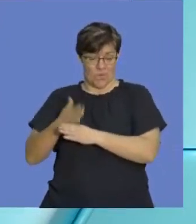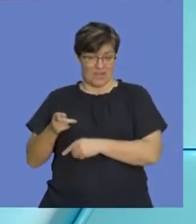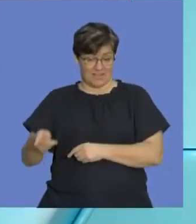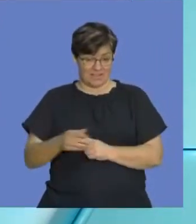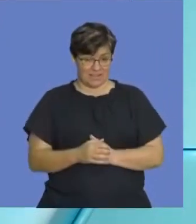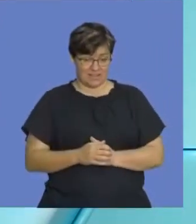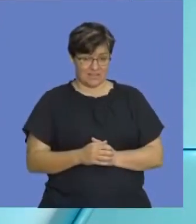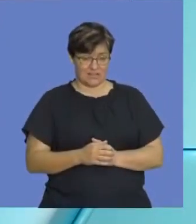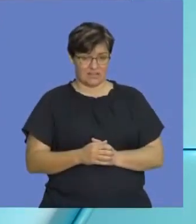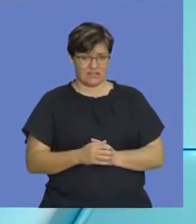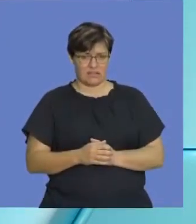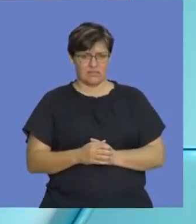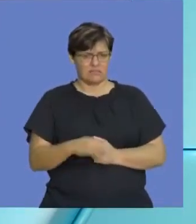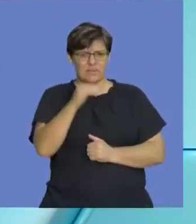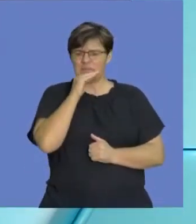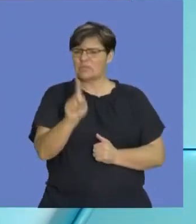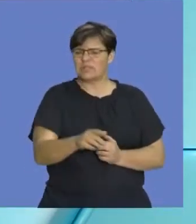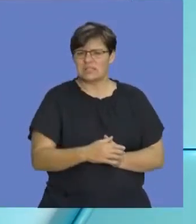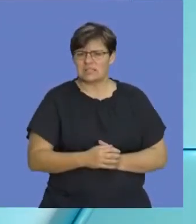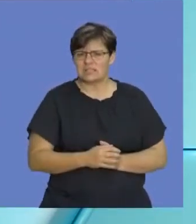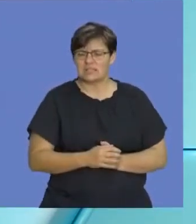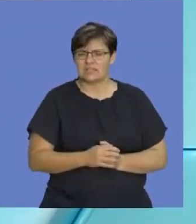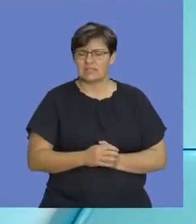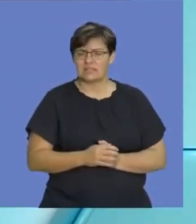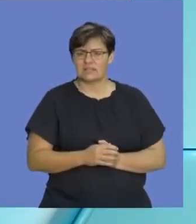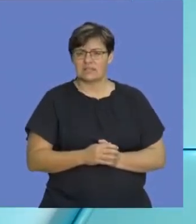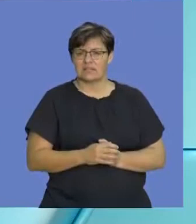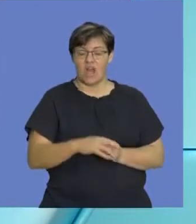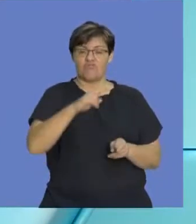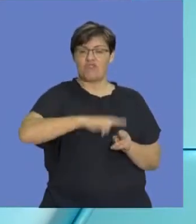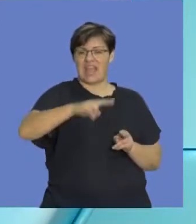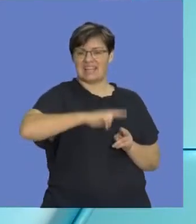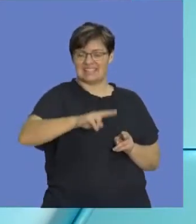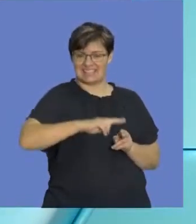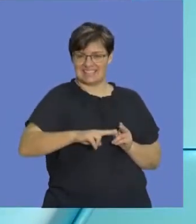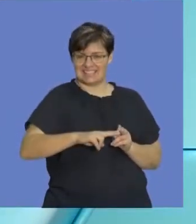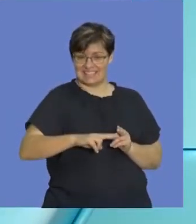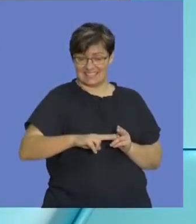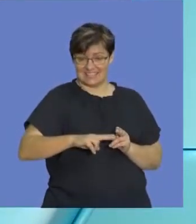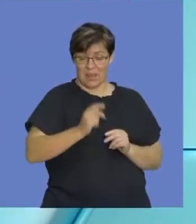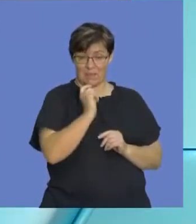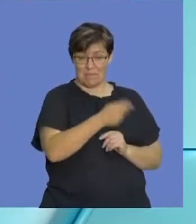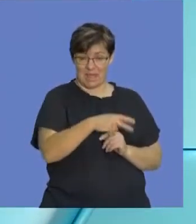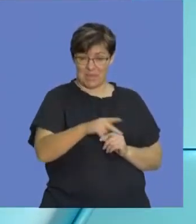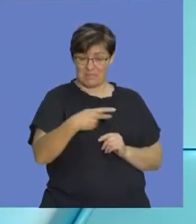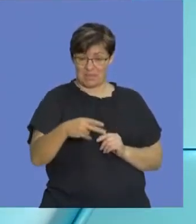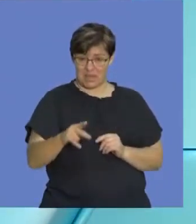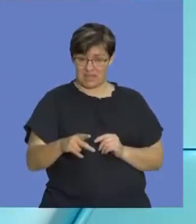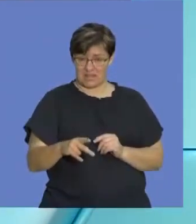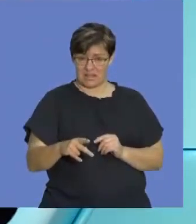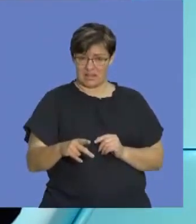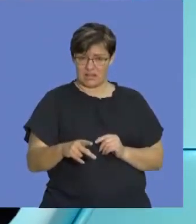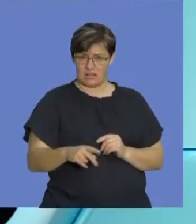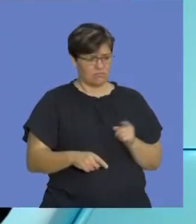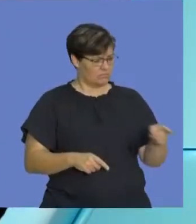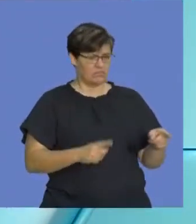this means, therefore, that rental that you are working with cannot all be paid by the